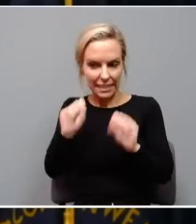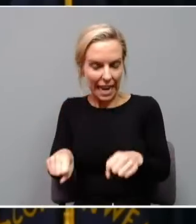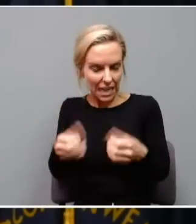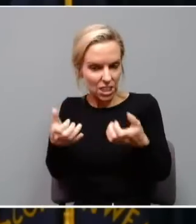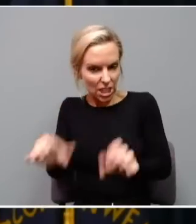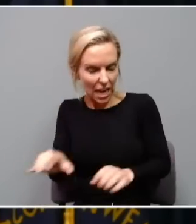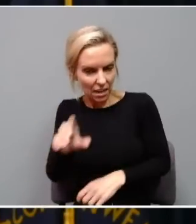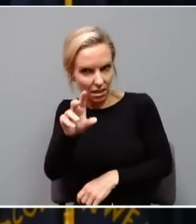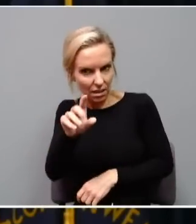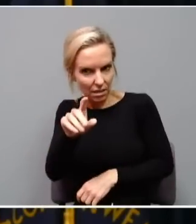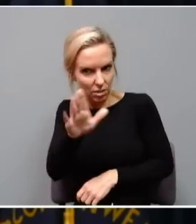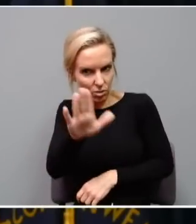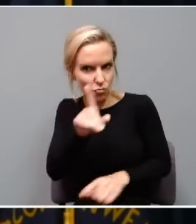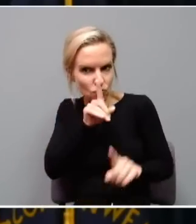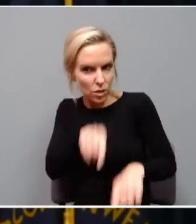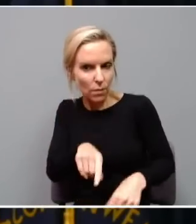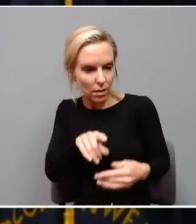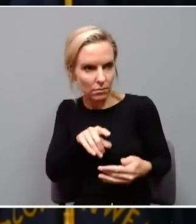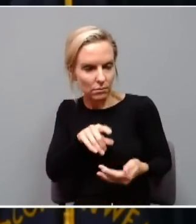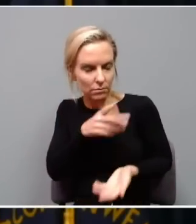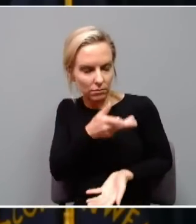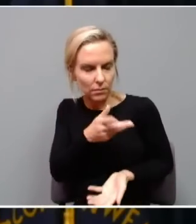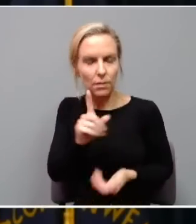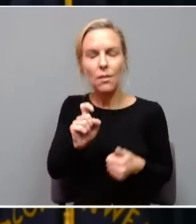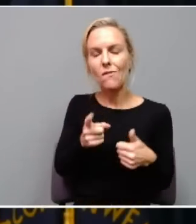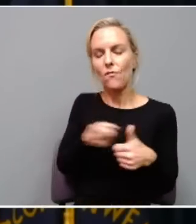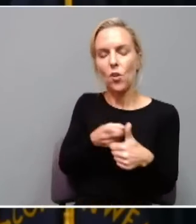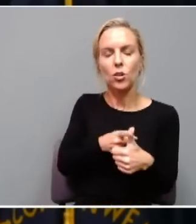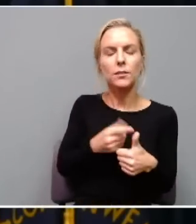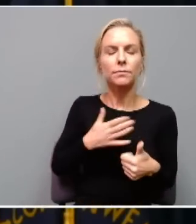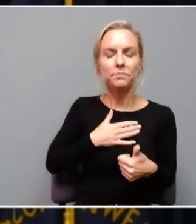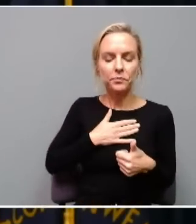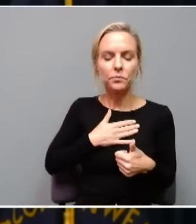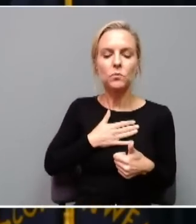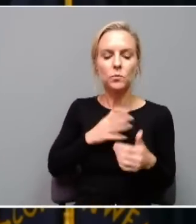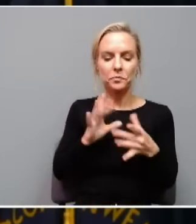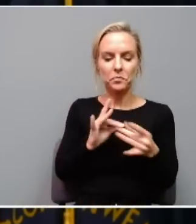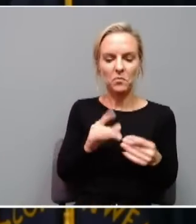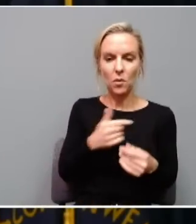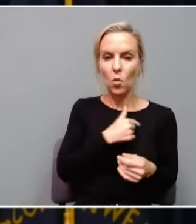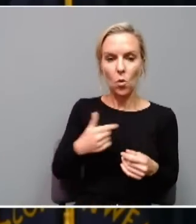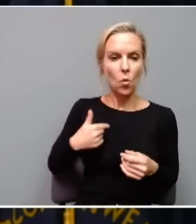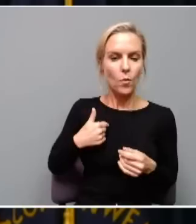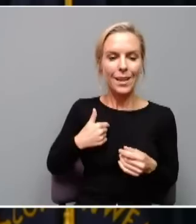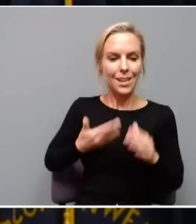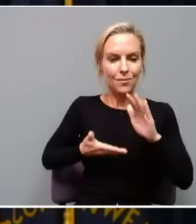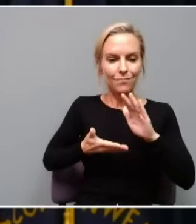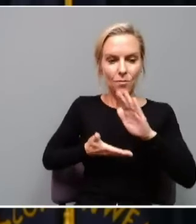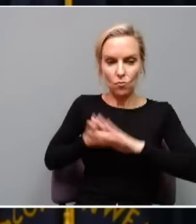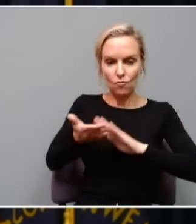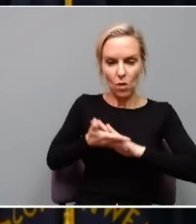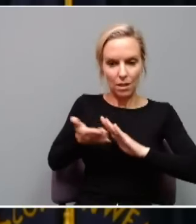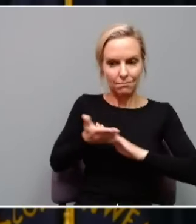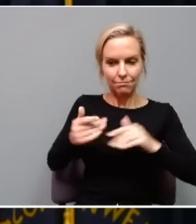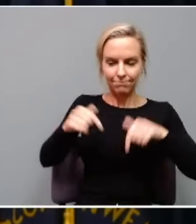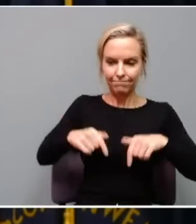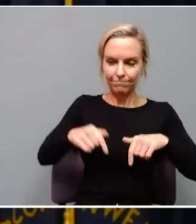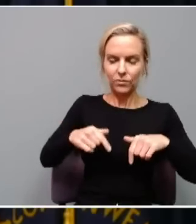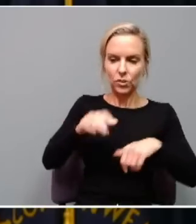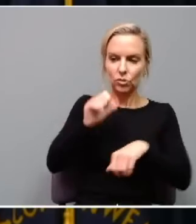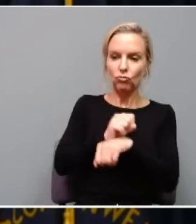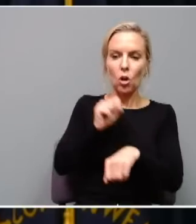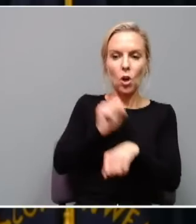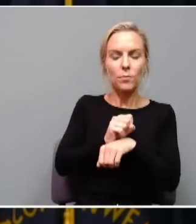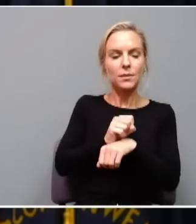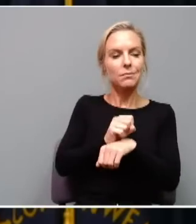Well, first, let me say that we all run for these jobs, and in any of those